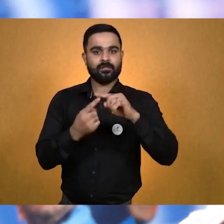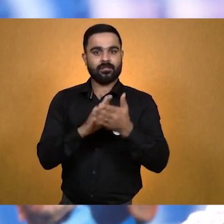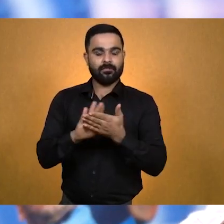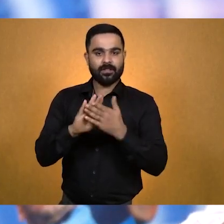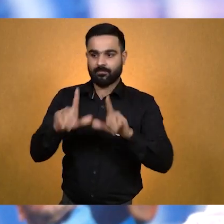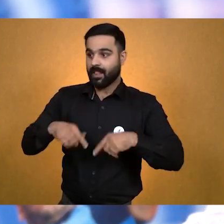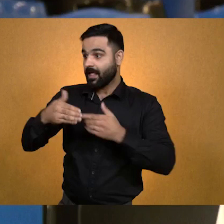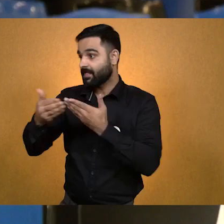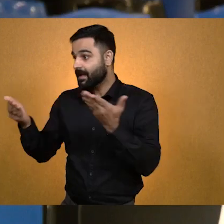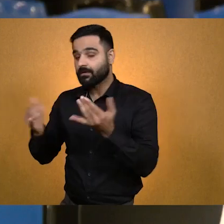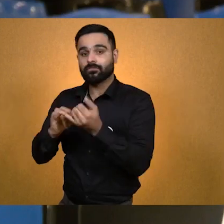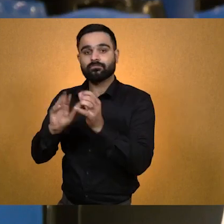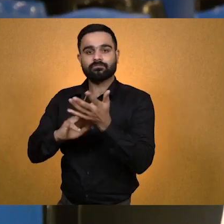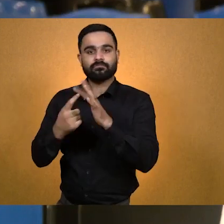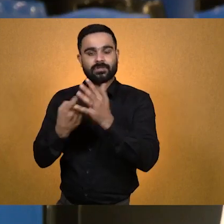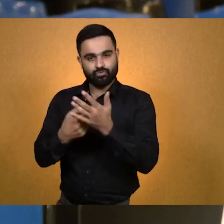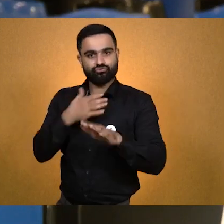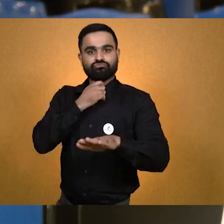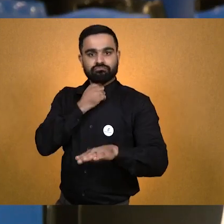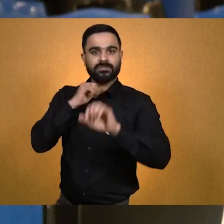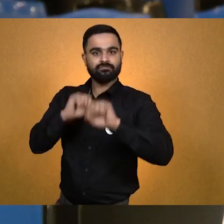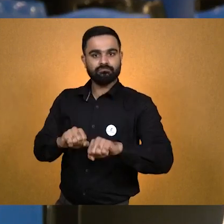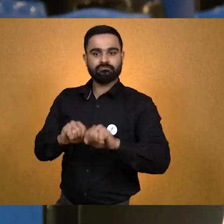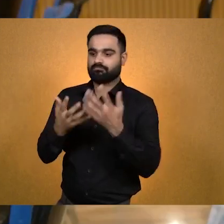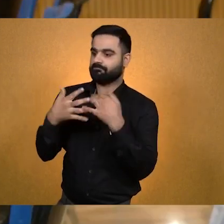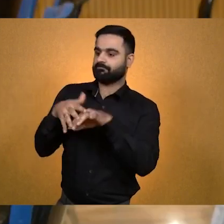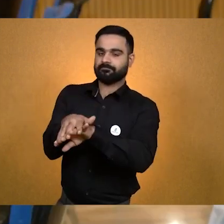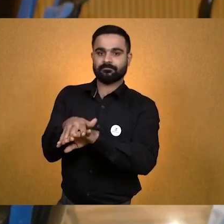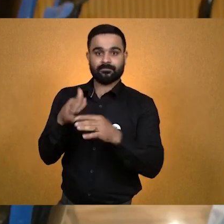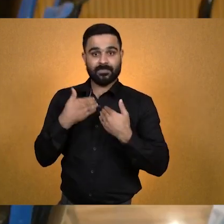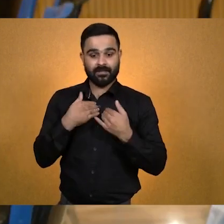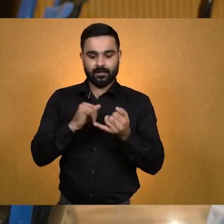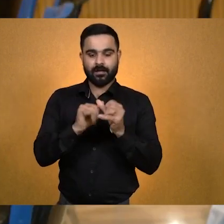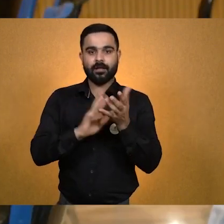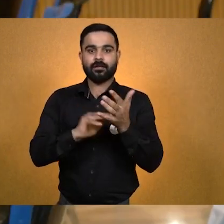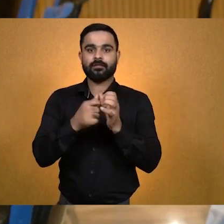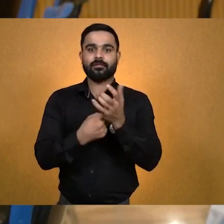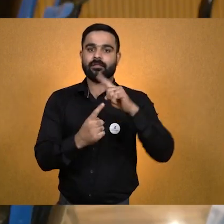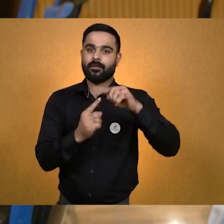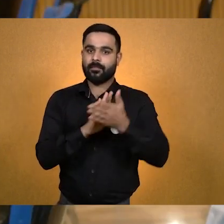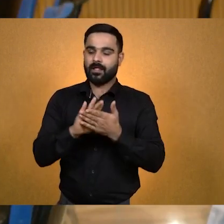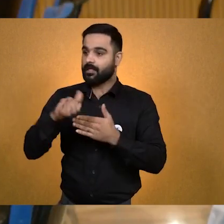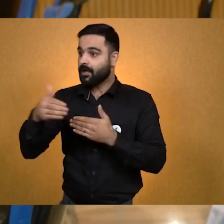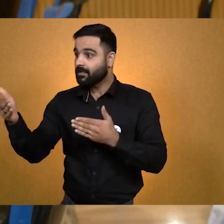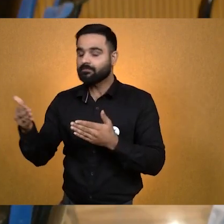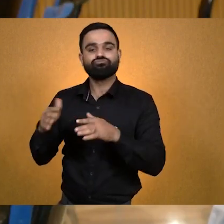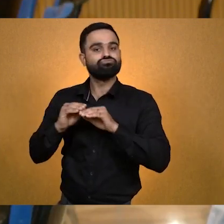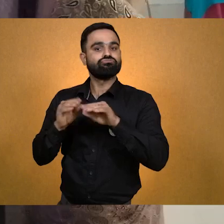make others Samarth. I take the Samarth pledge for inclusivity. I am Samarth and I will make others Samarth